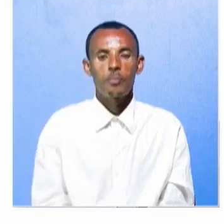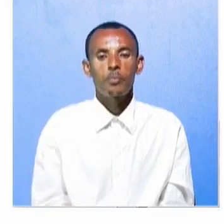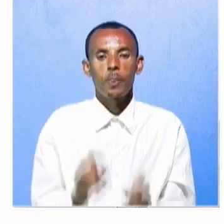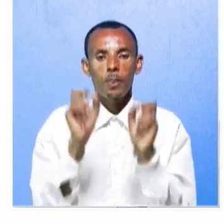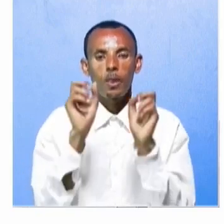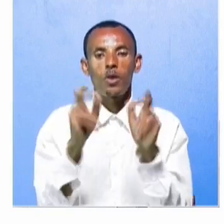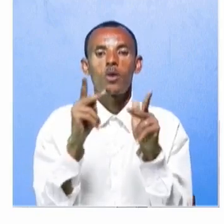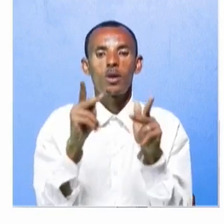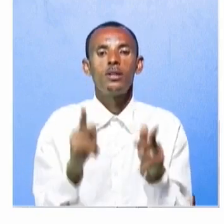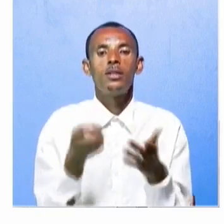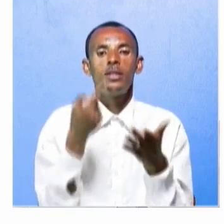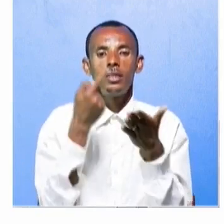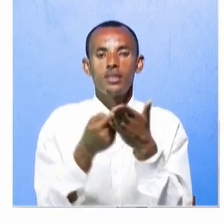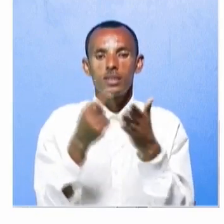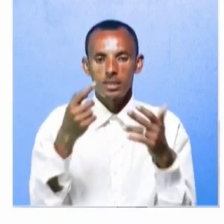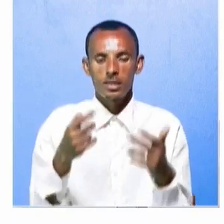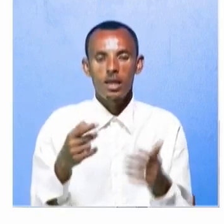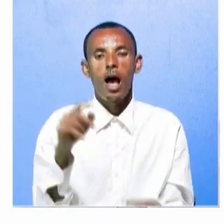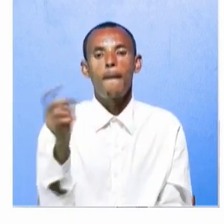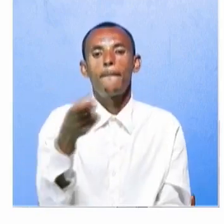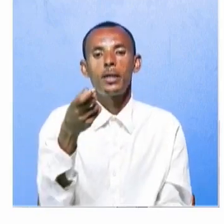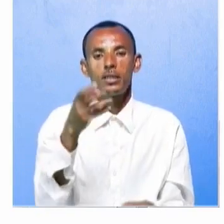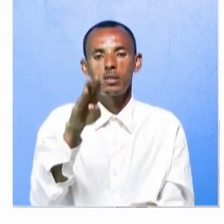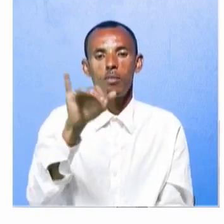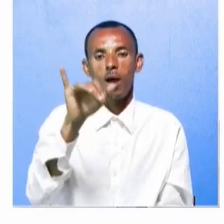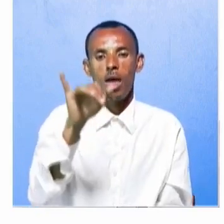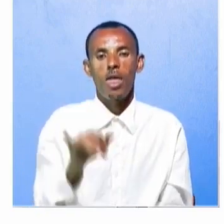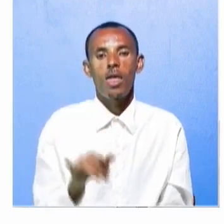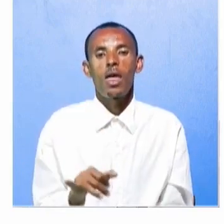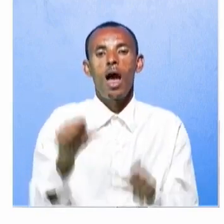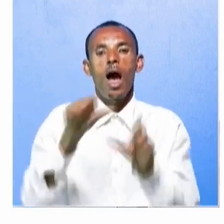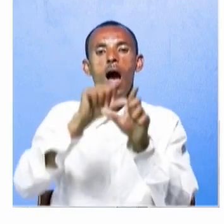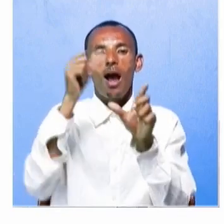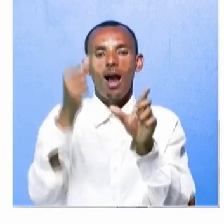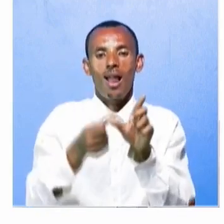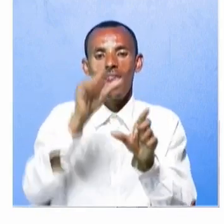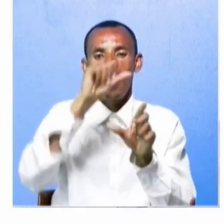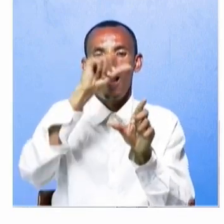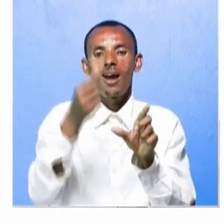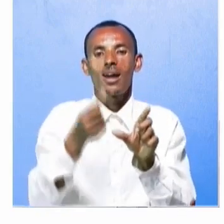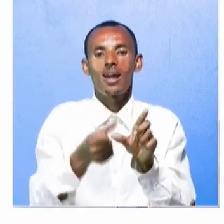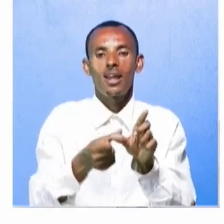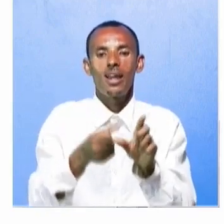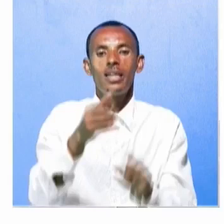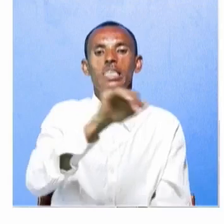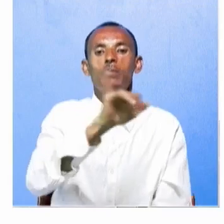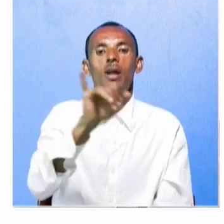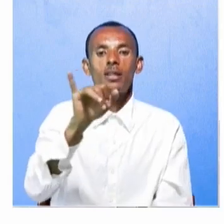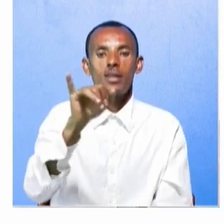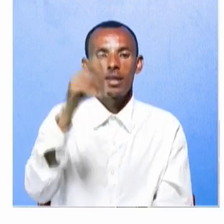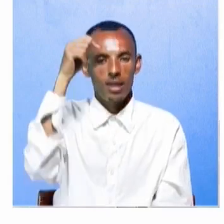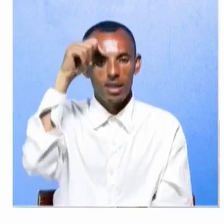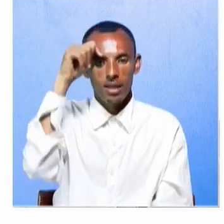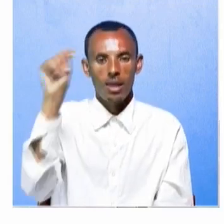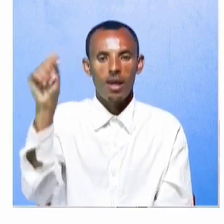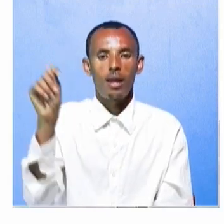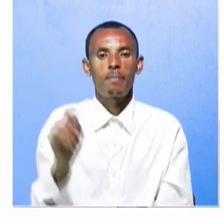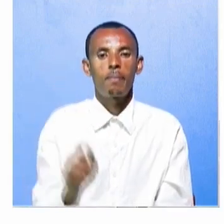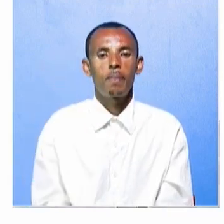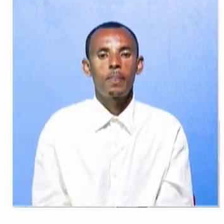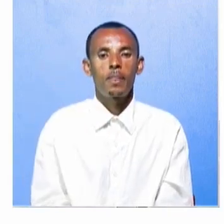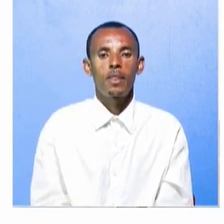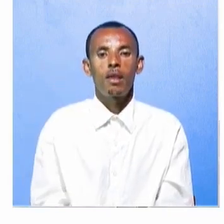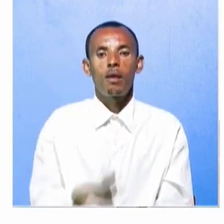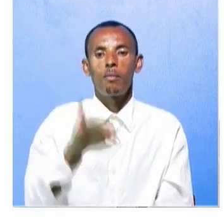okay? This happens by angle-angle similarity theorem, okay?